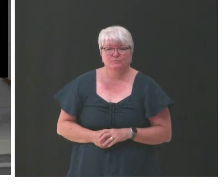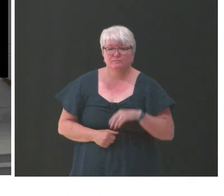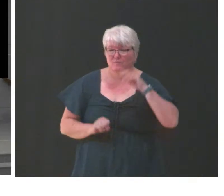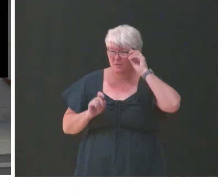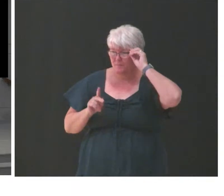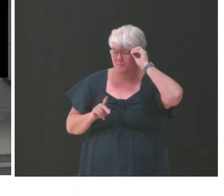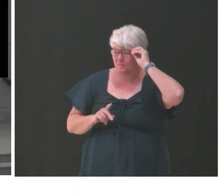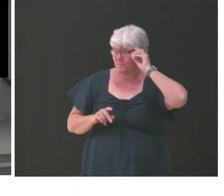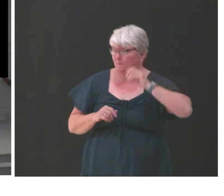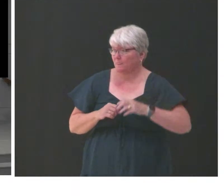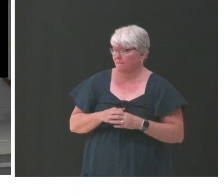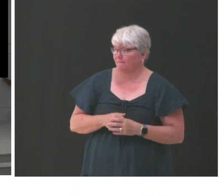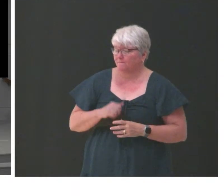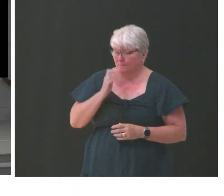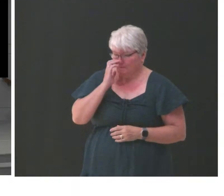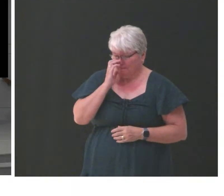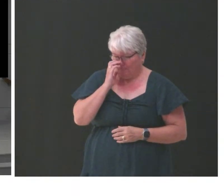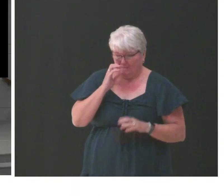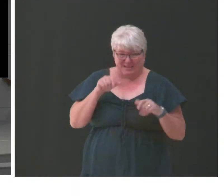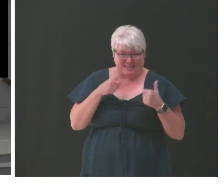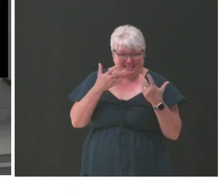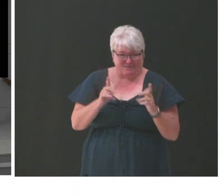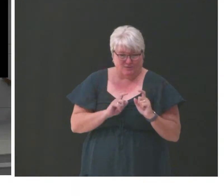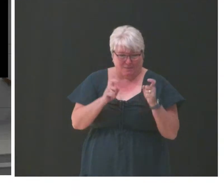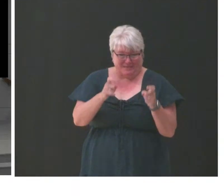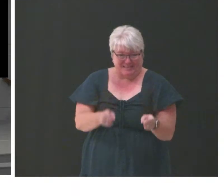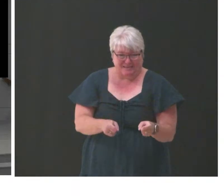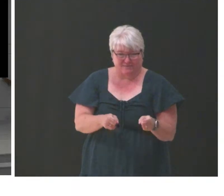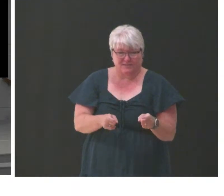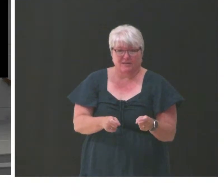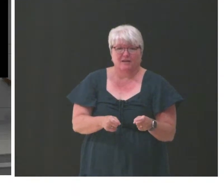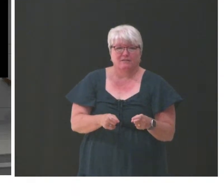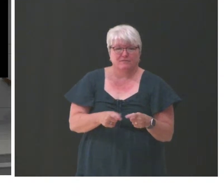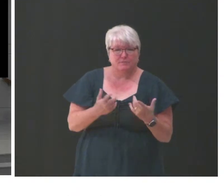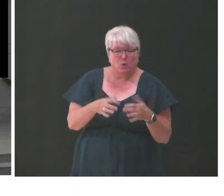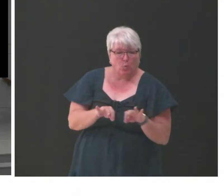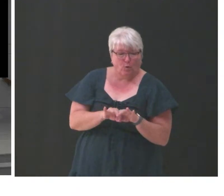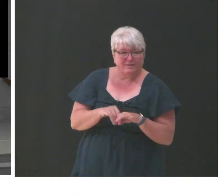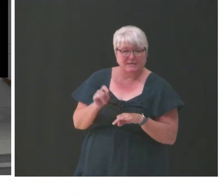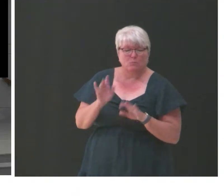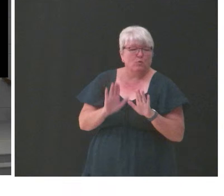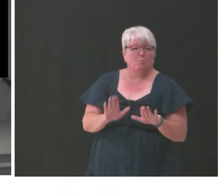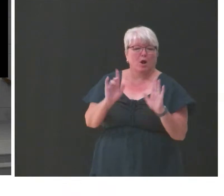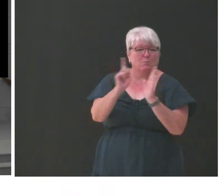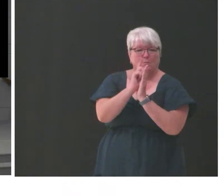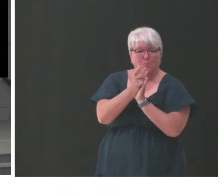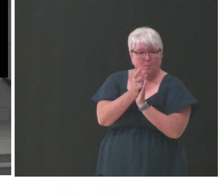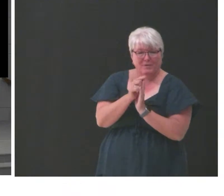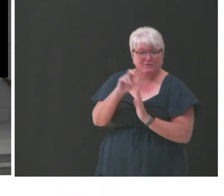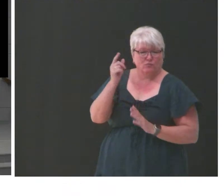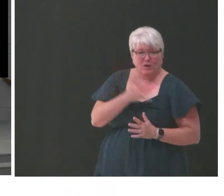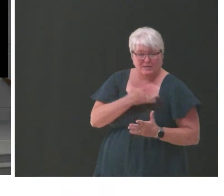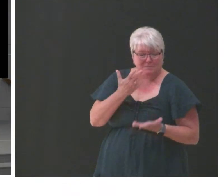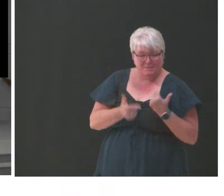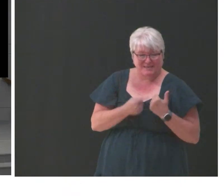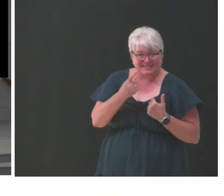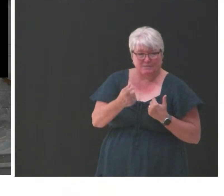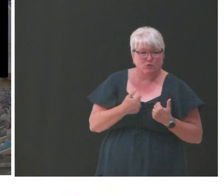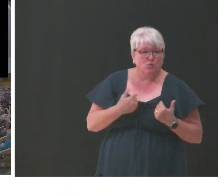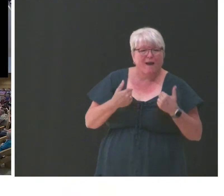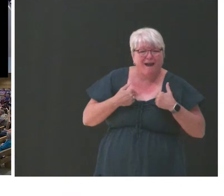Okay, I don't know if anyone's ever given you some gift that you just didn't deserve before, some remarkable moment of grace, and maybe it's a possession or maybe it's